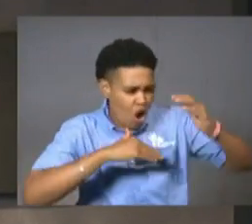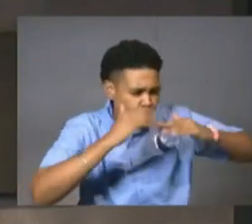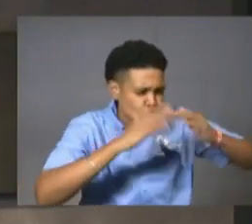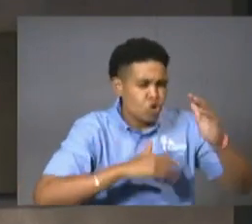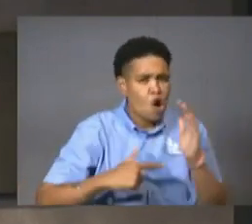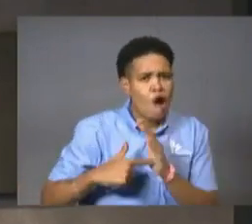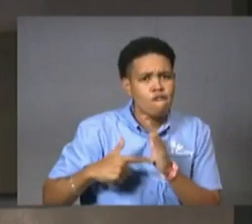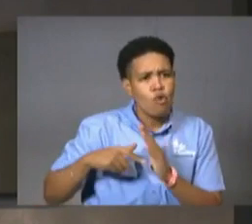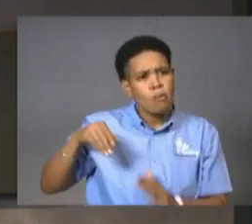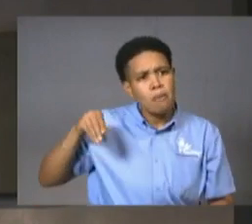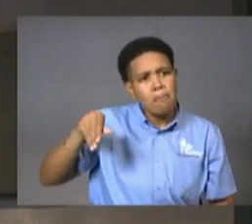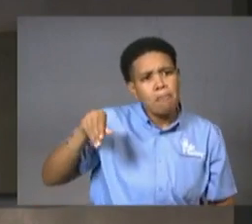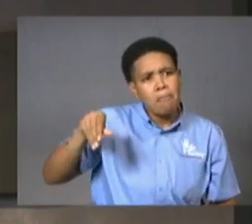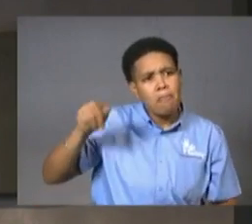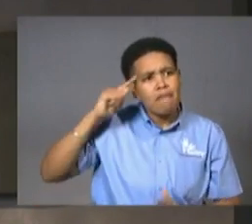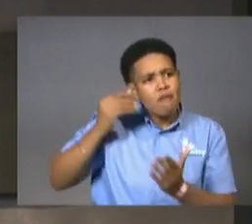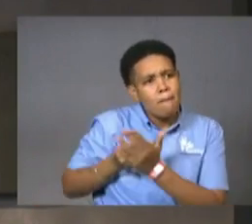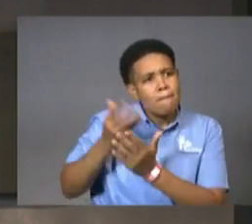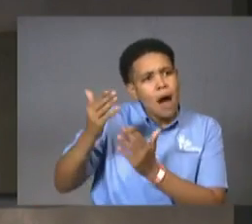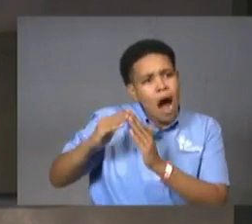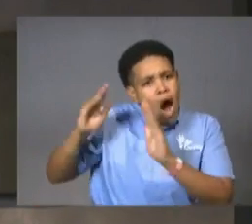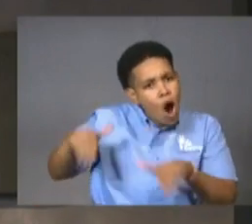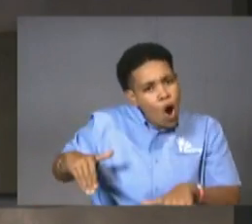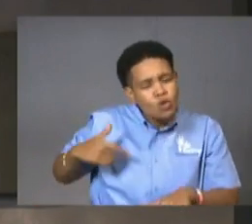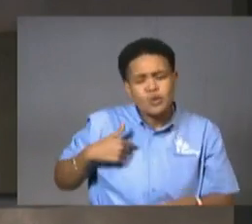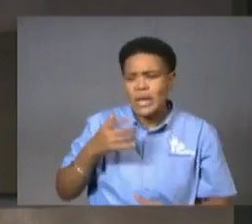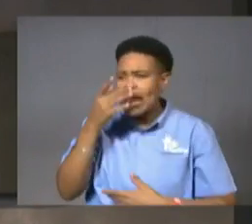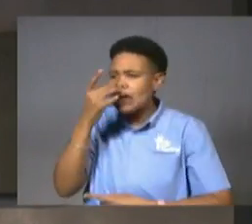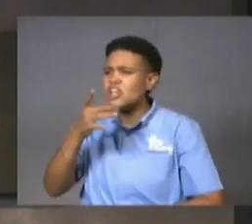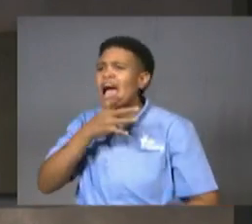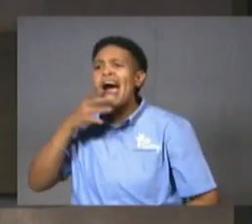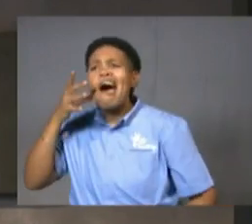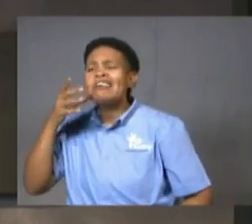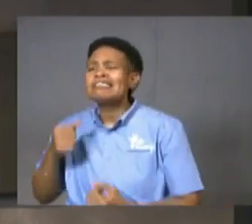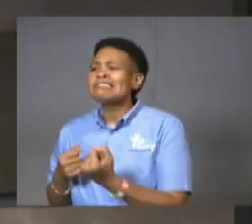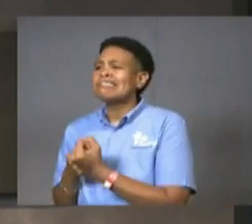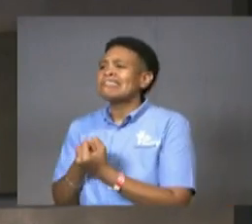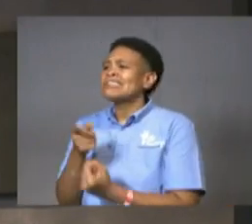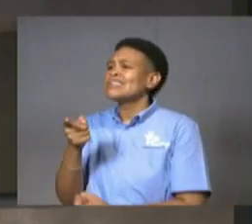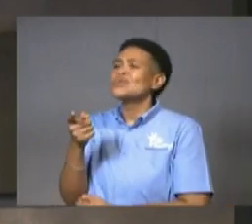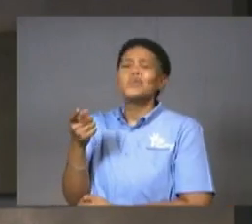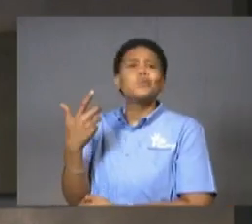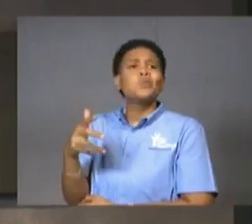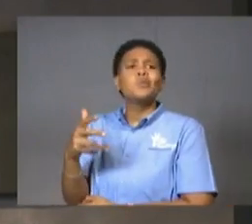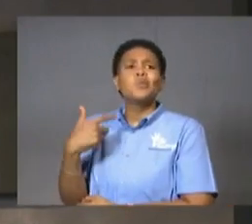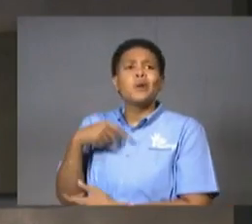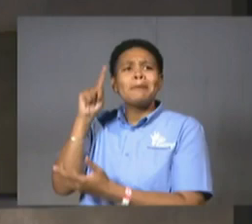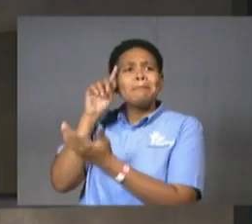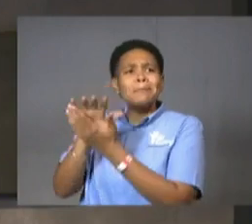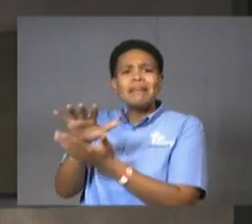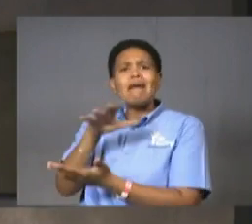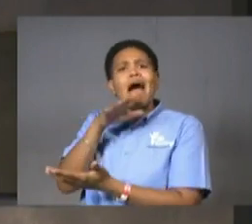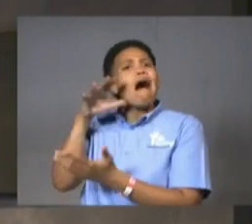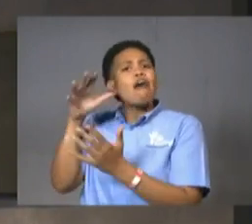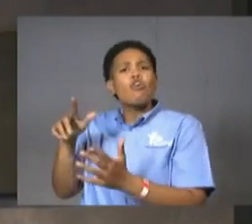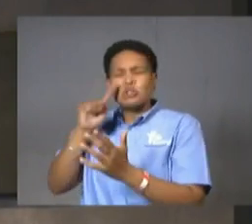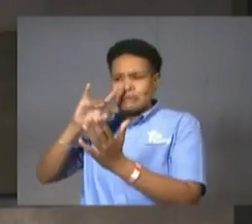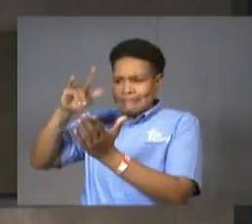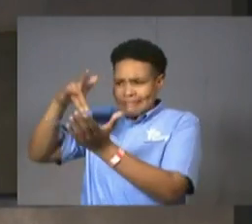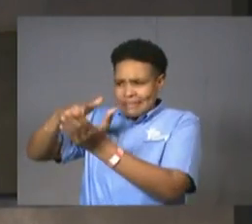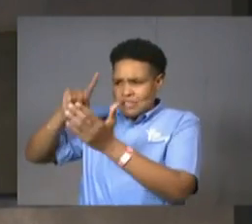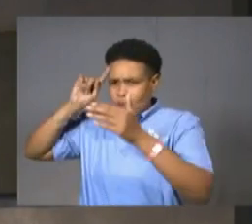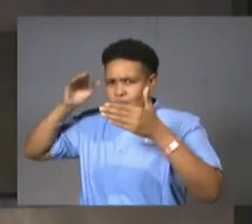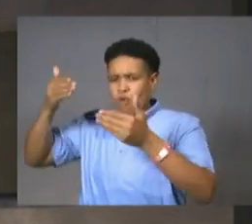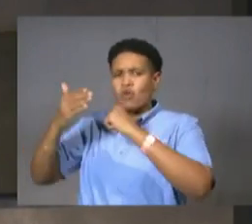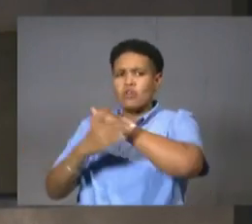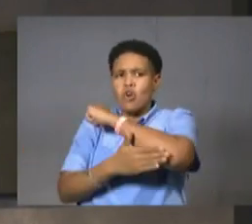are also interested in agriculture. We want to promote agriculture much more. We feel agriculture must be, and rural development must be a centerpiece of